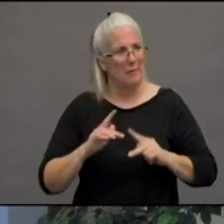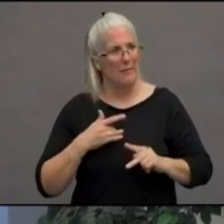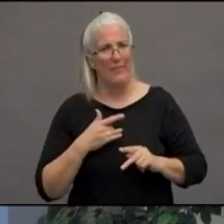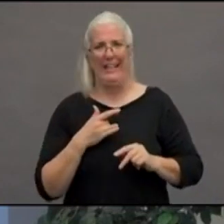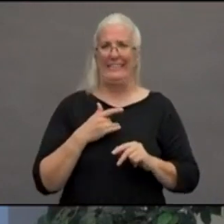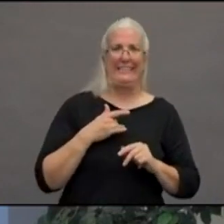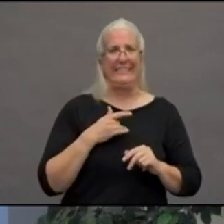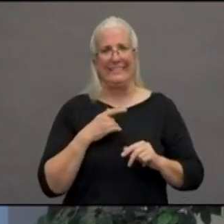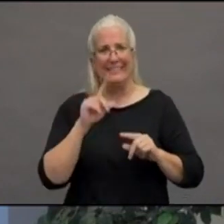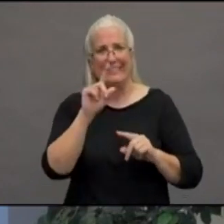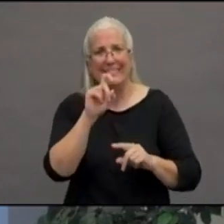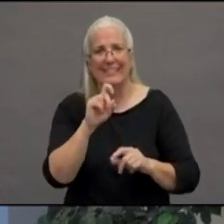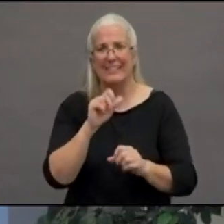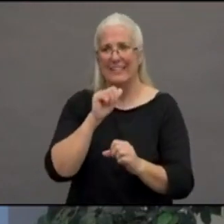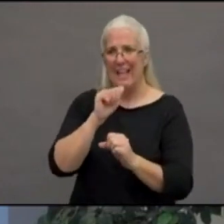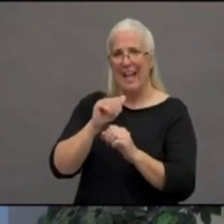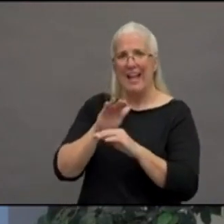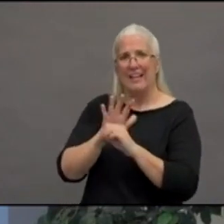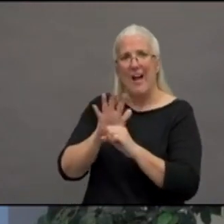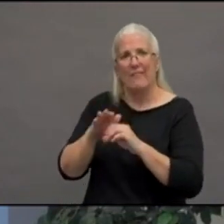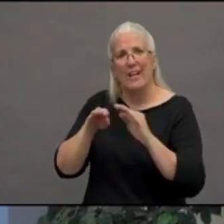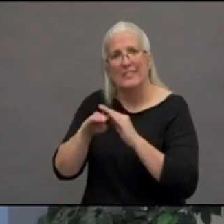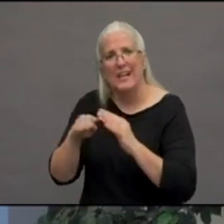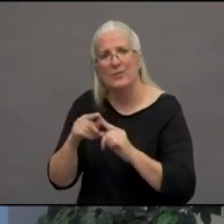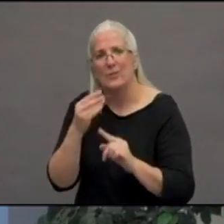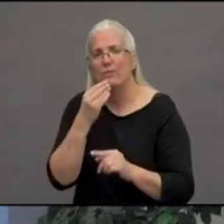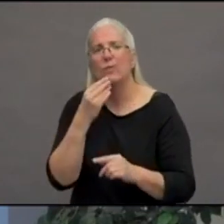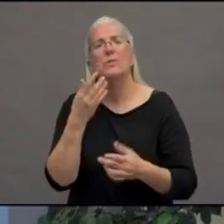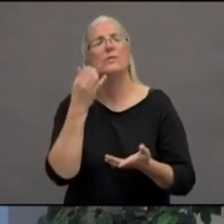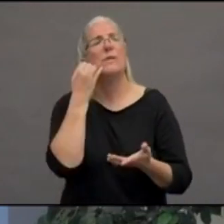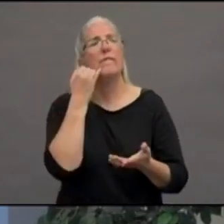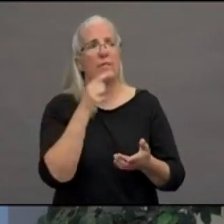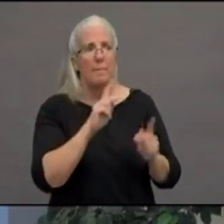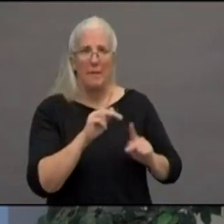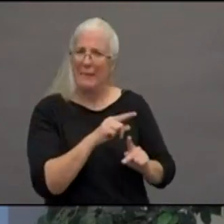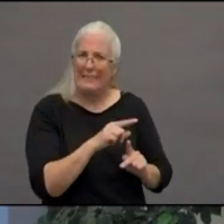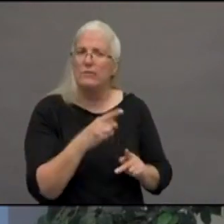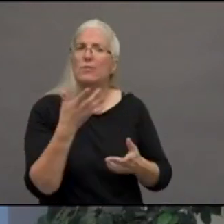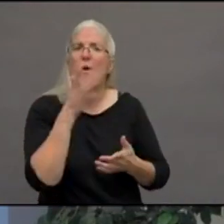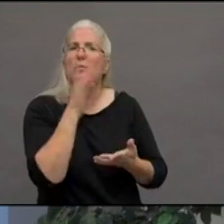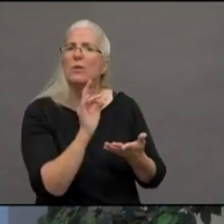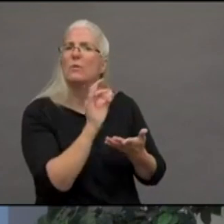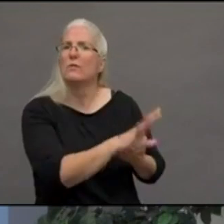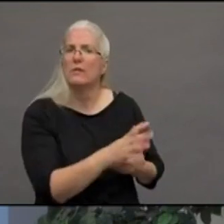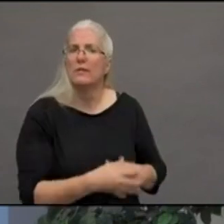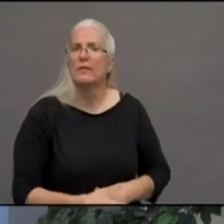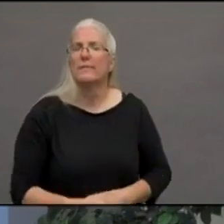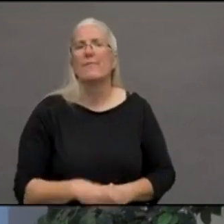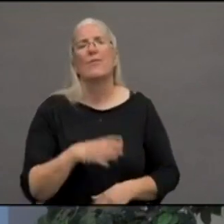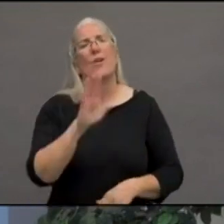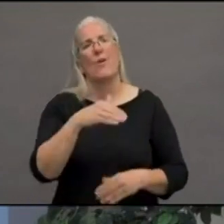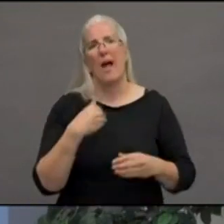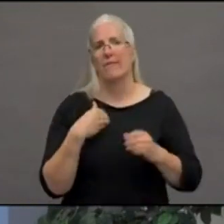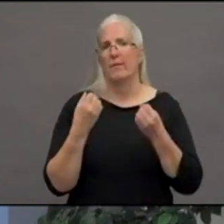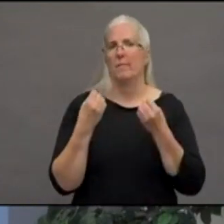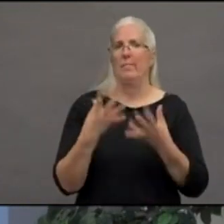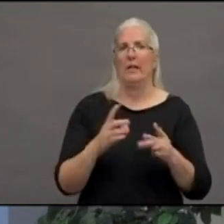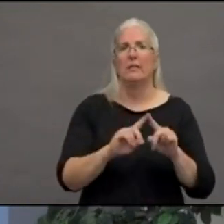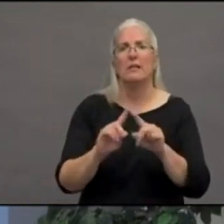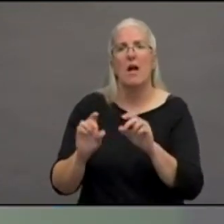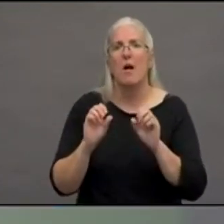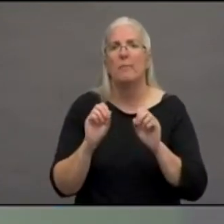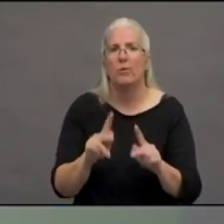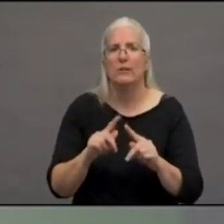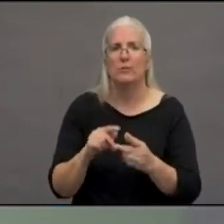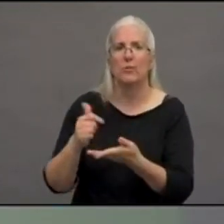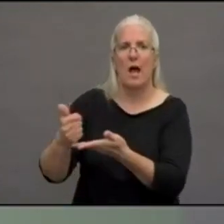to them? So I would say that there are opportunities to get help and there are opportunities to give help. So if you're